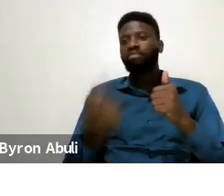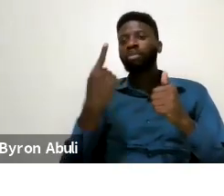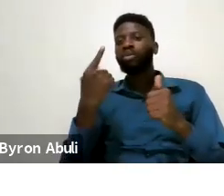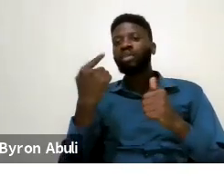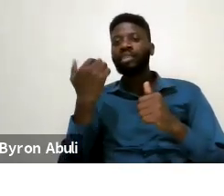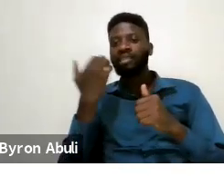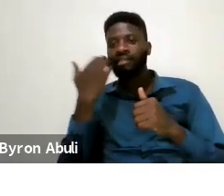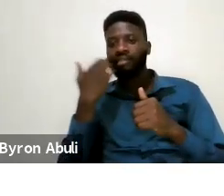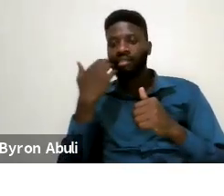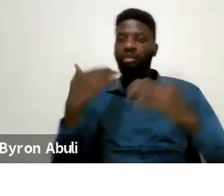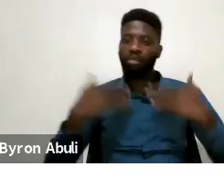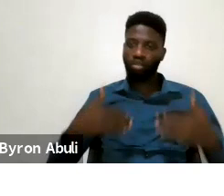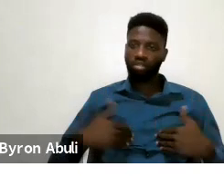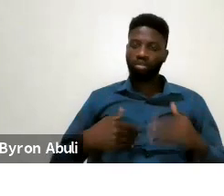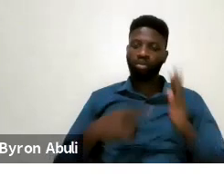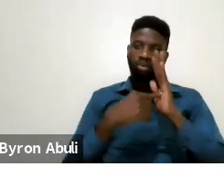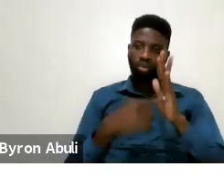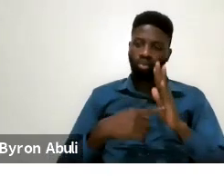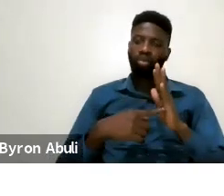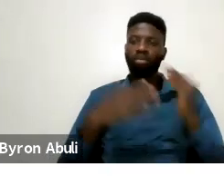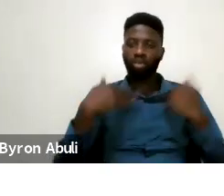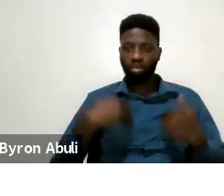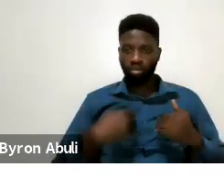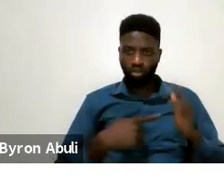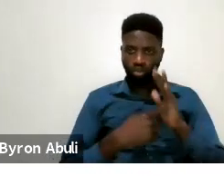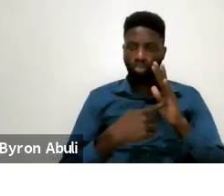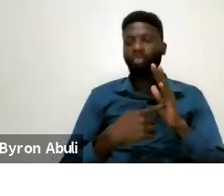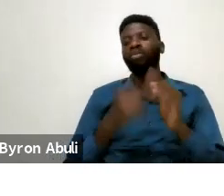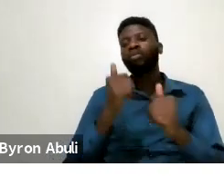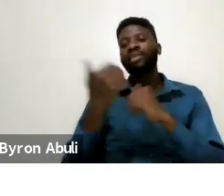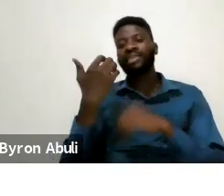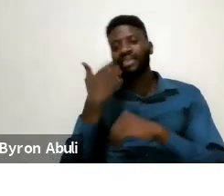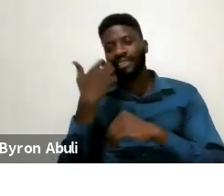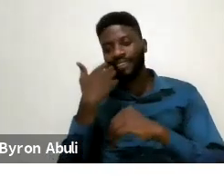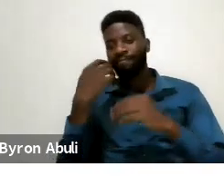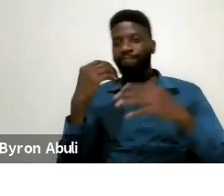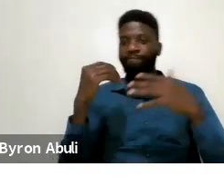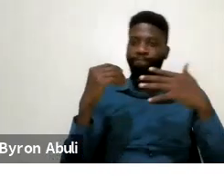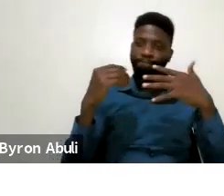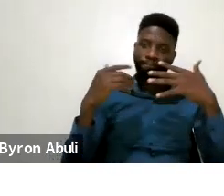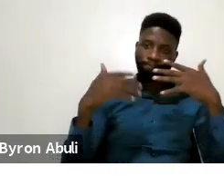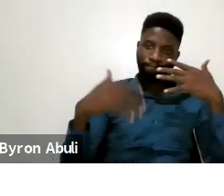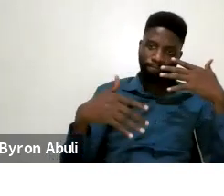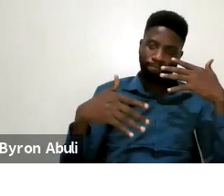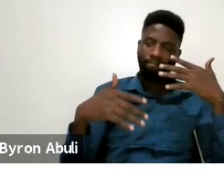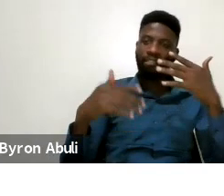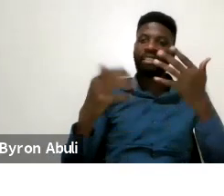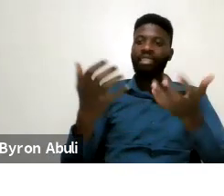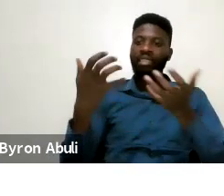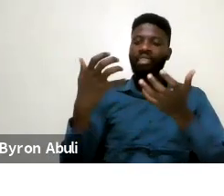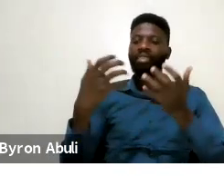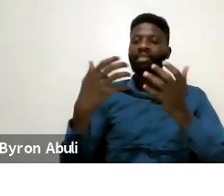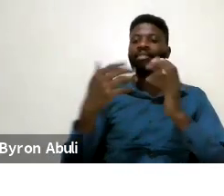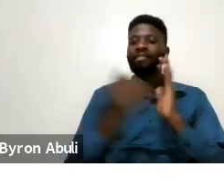these symptoms an indication of this disease or that one? So it depends. You need a lot of skills in